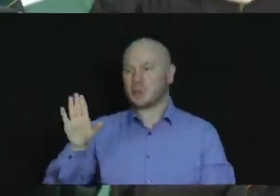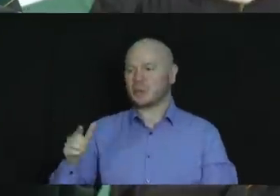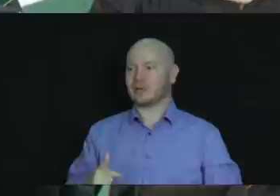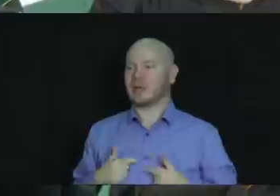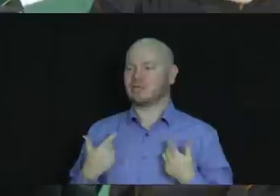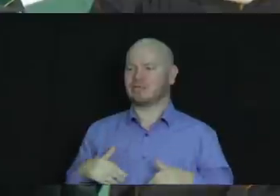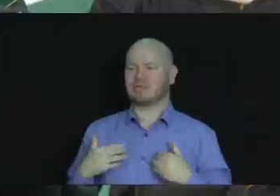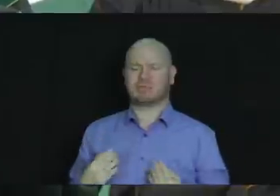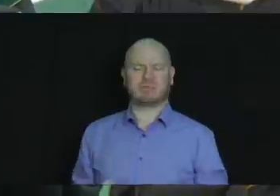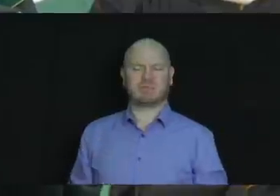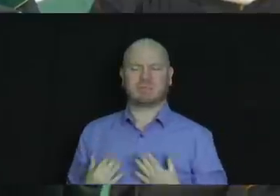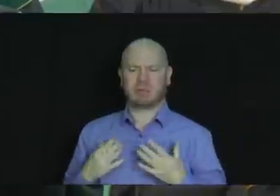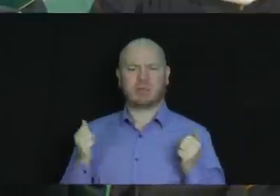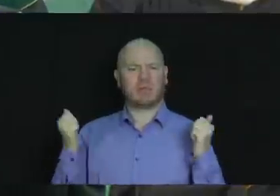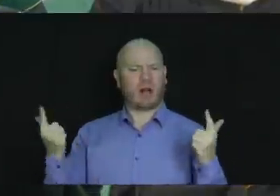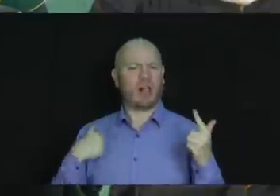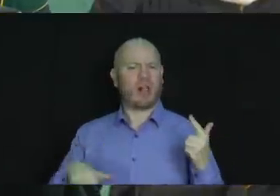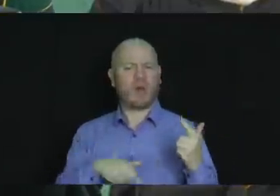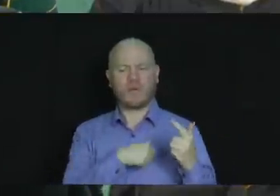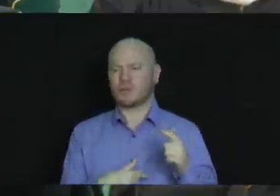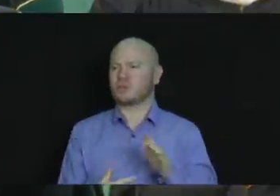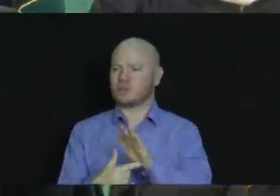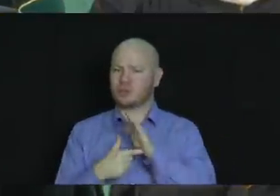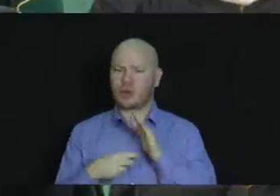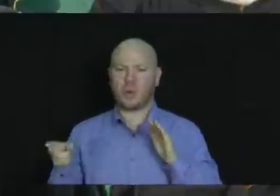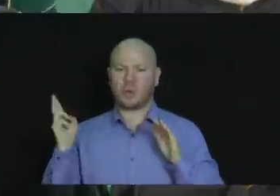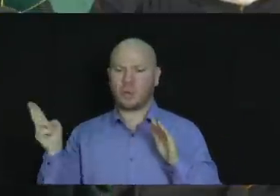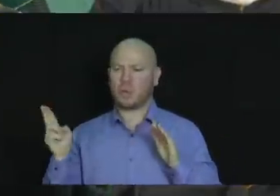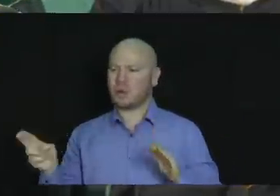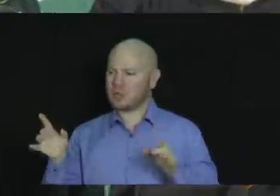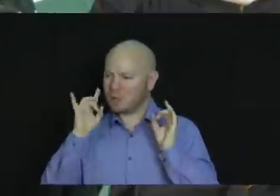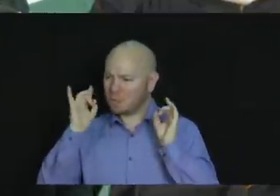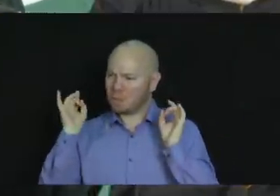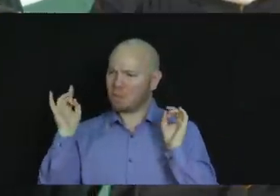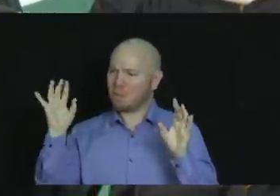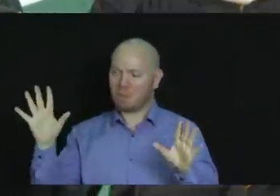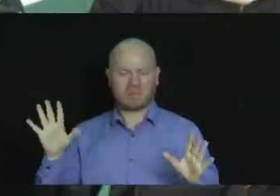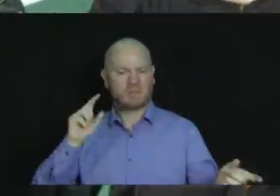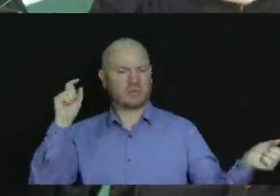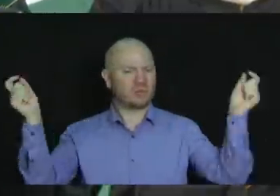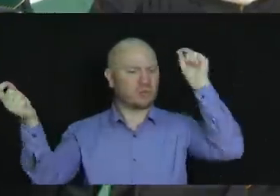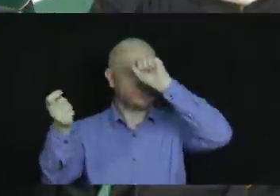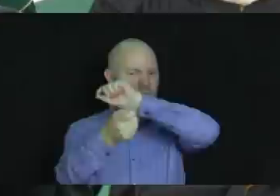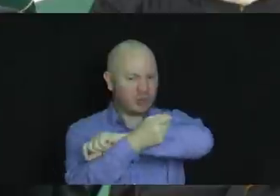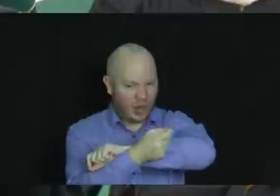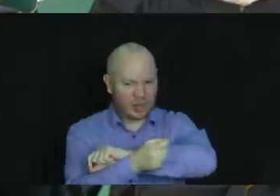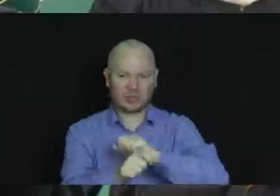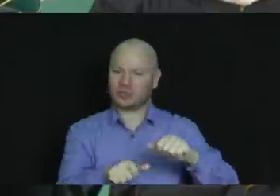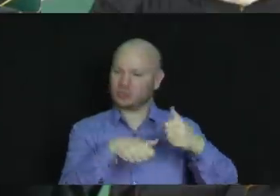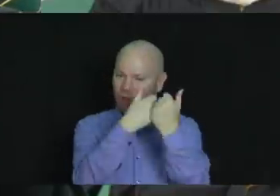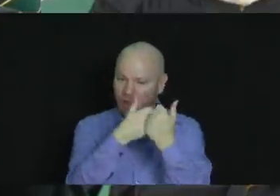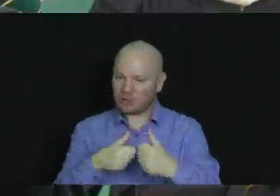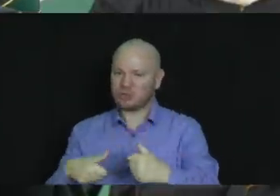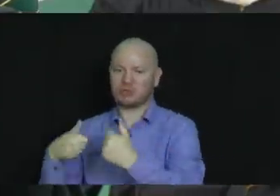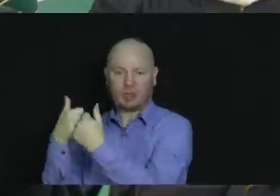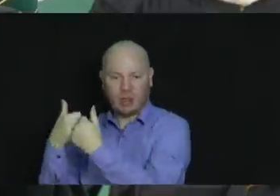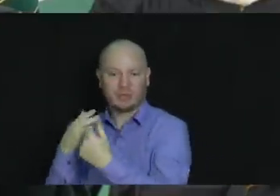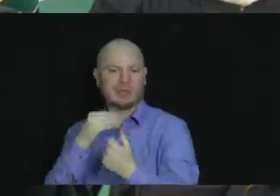and represents an incredible arc of history marked by tremendous change, challenge, and